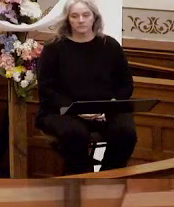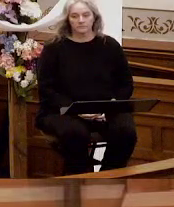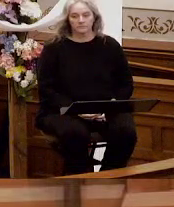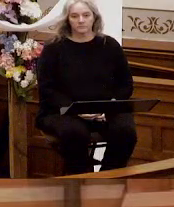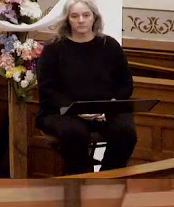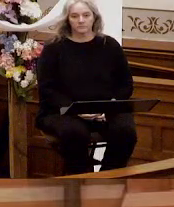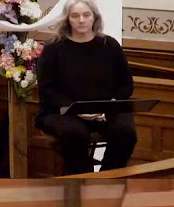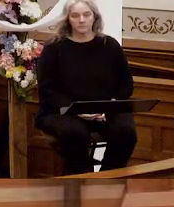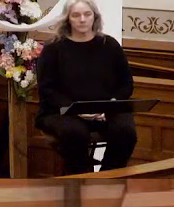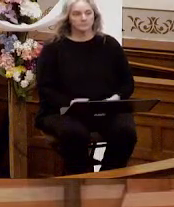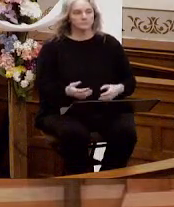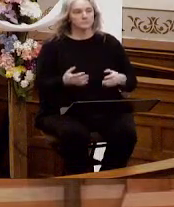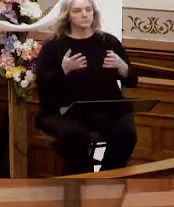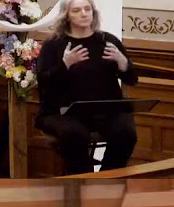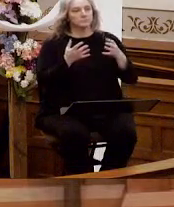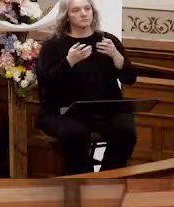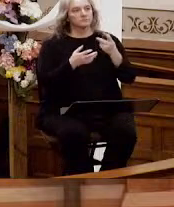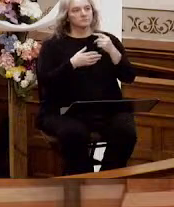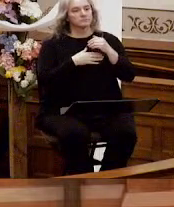Bread of life.